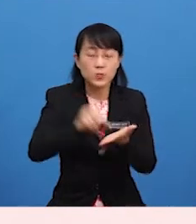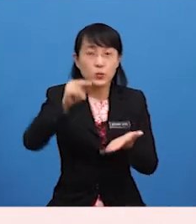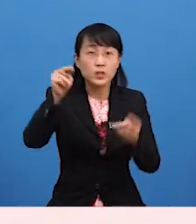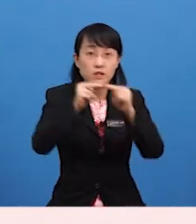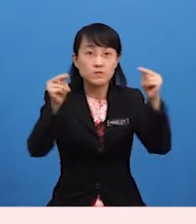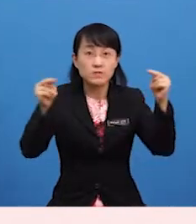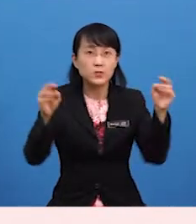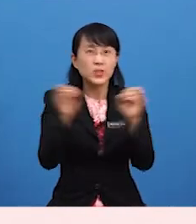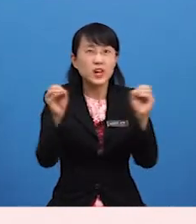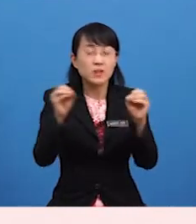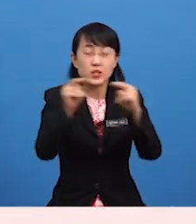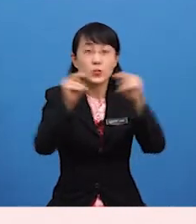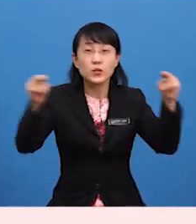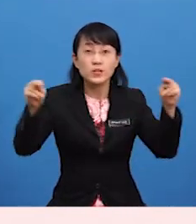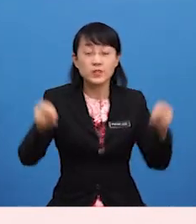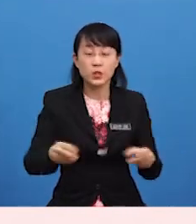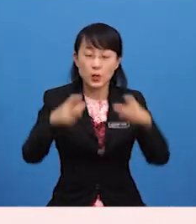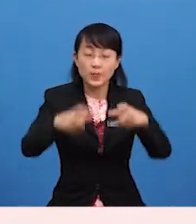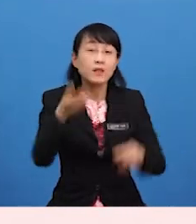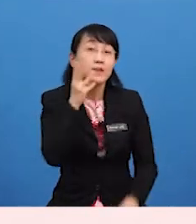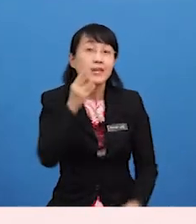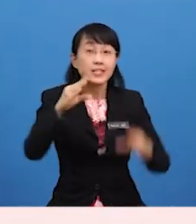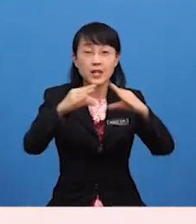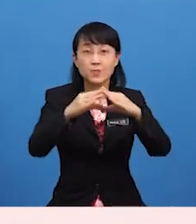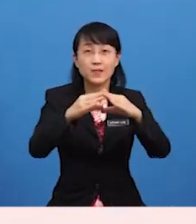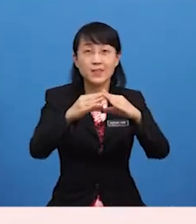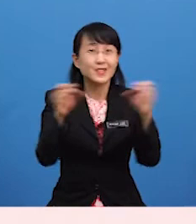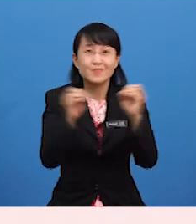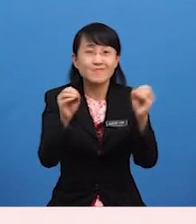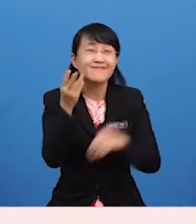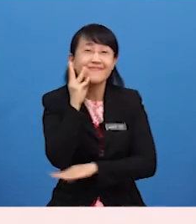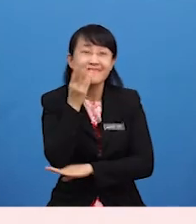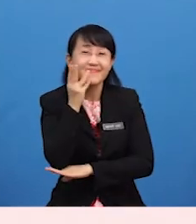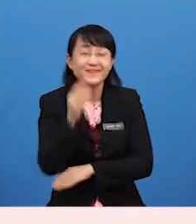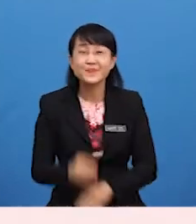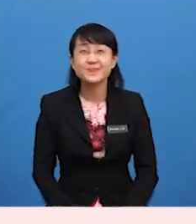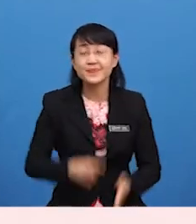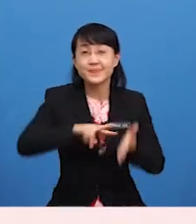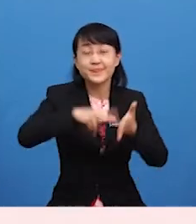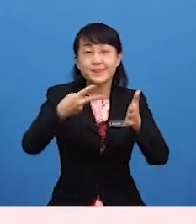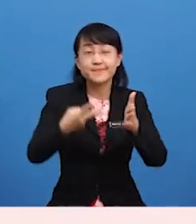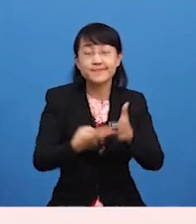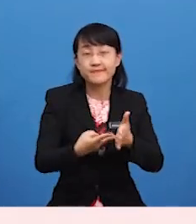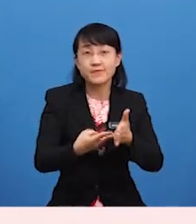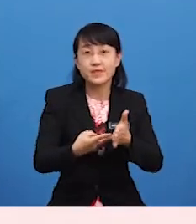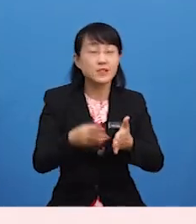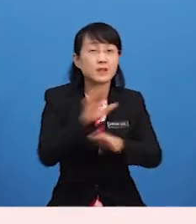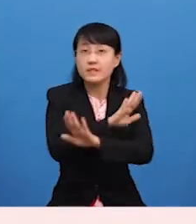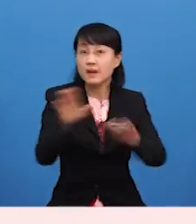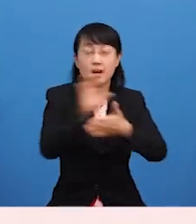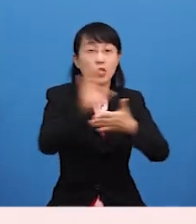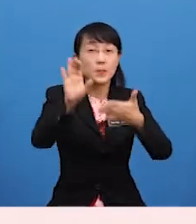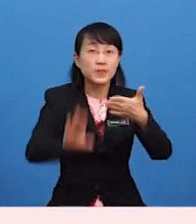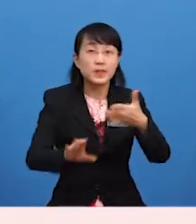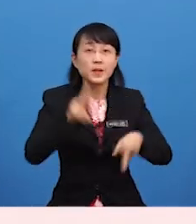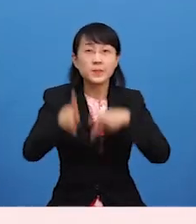noodles, or a plate of nasi lemak without the rice. The meaning would be incomplete and